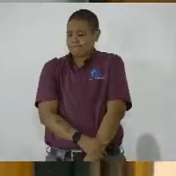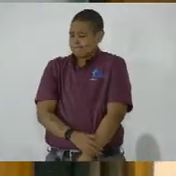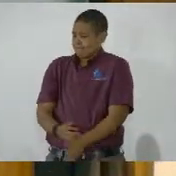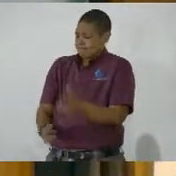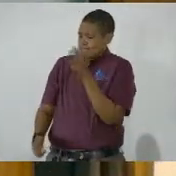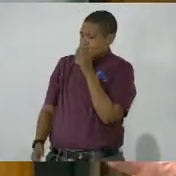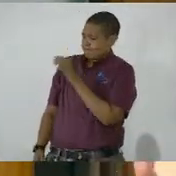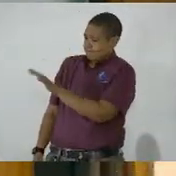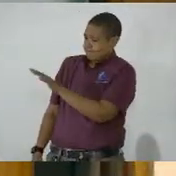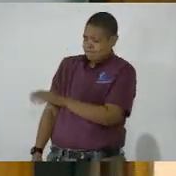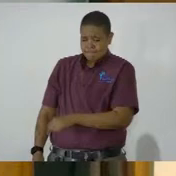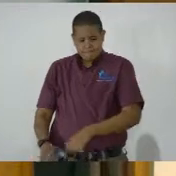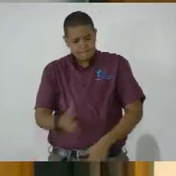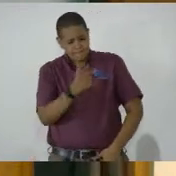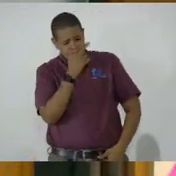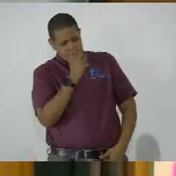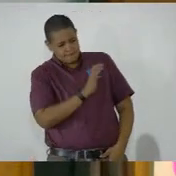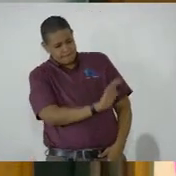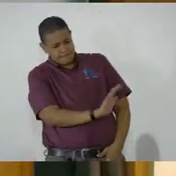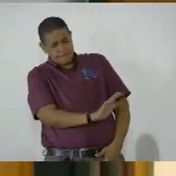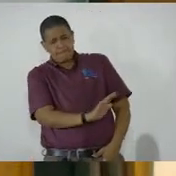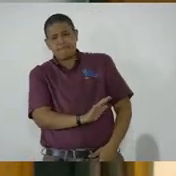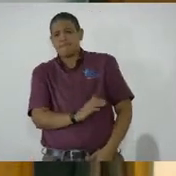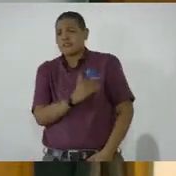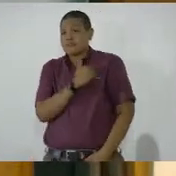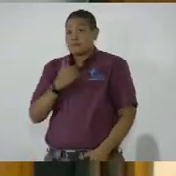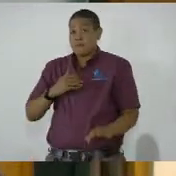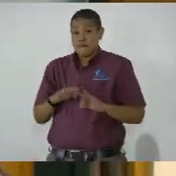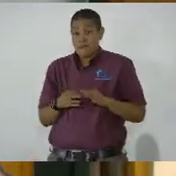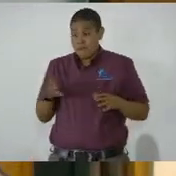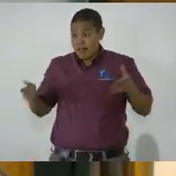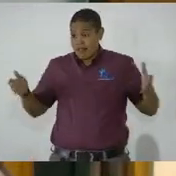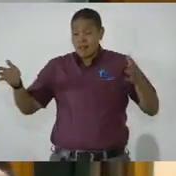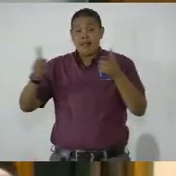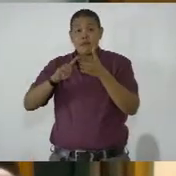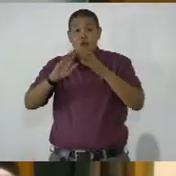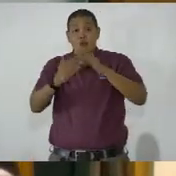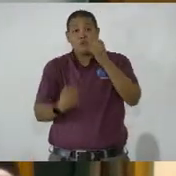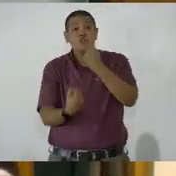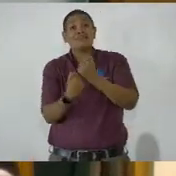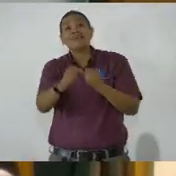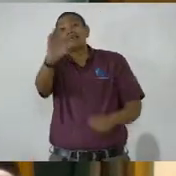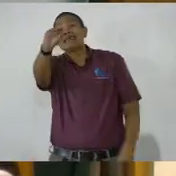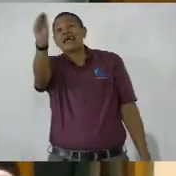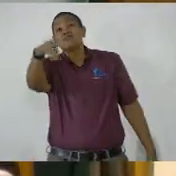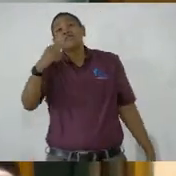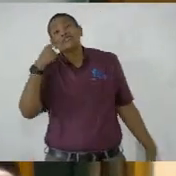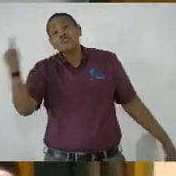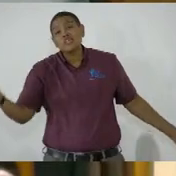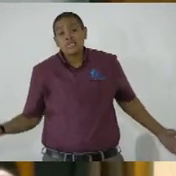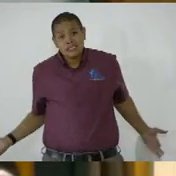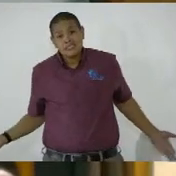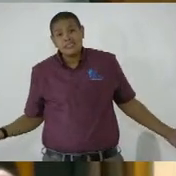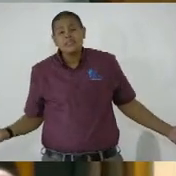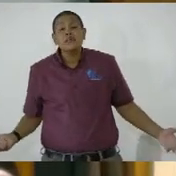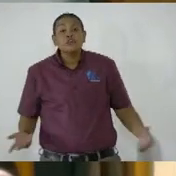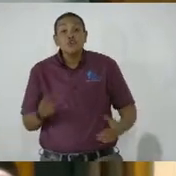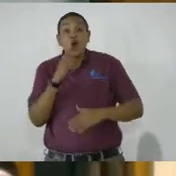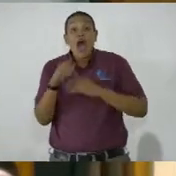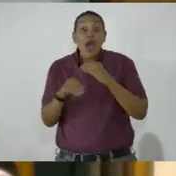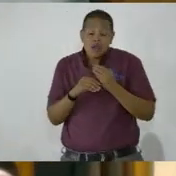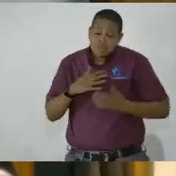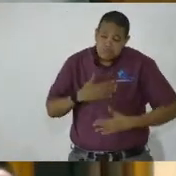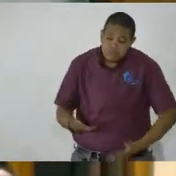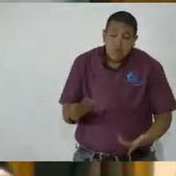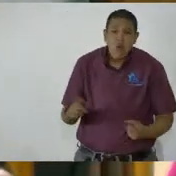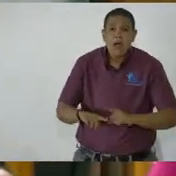of the family, the community, assist them, 90% success rate. So admittedly, Madam